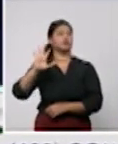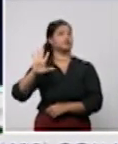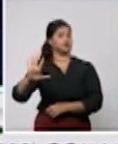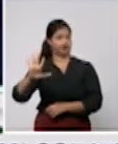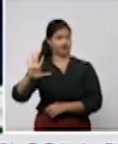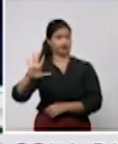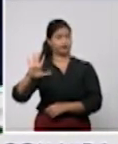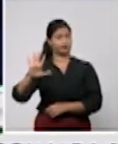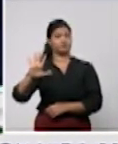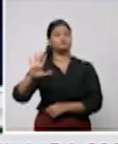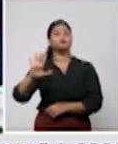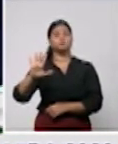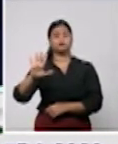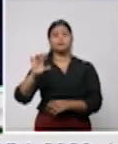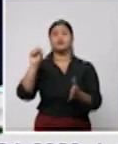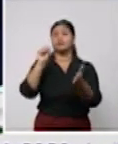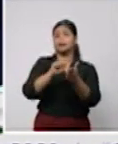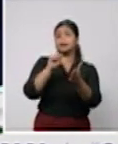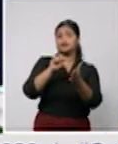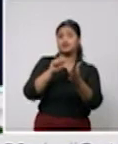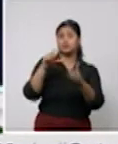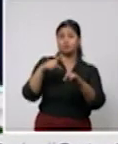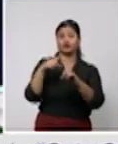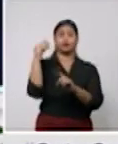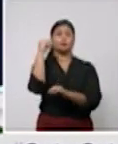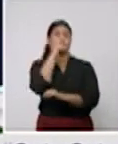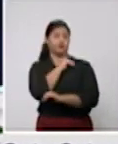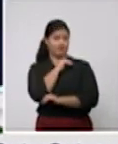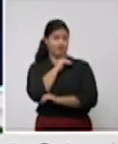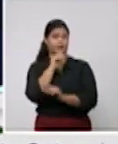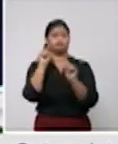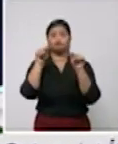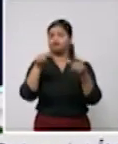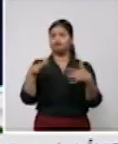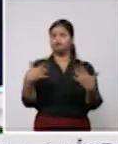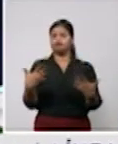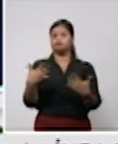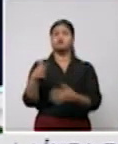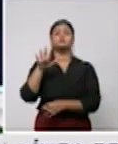564 in the Genetic Engineering and Biotechnology Center Lab,